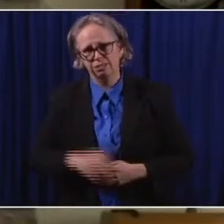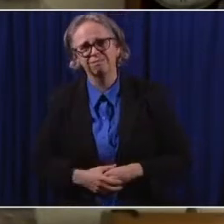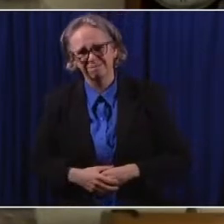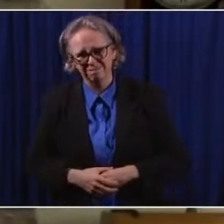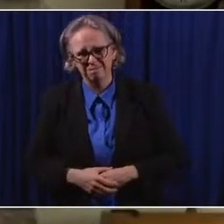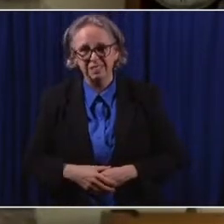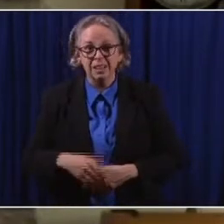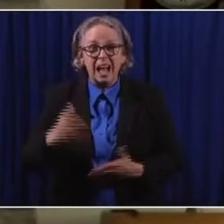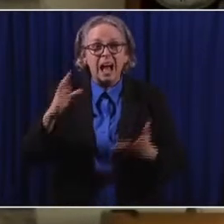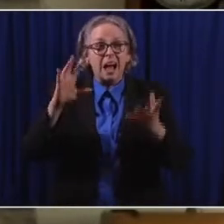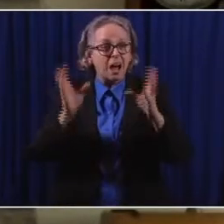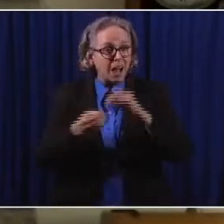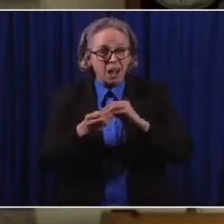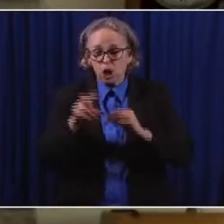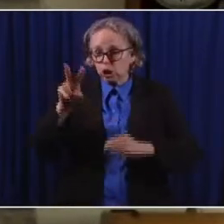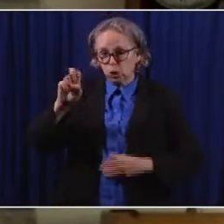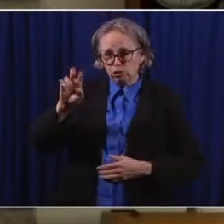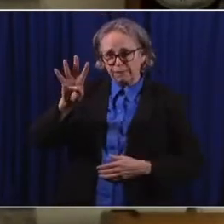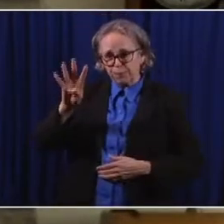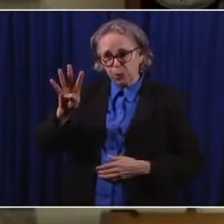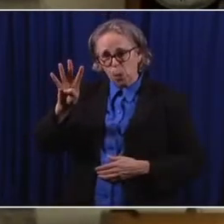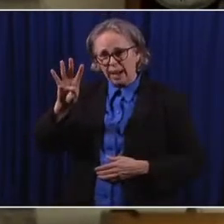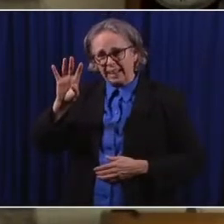240 cases per 100,000.